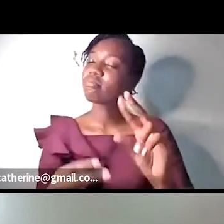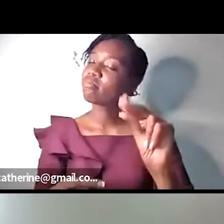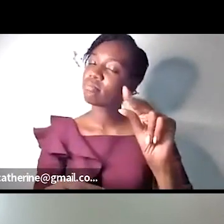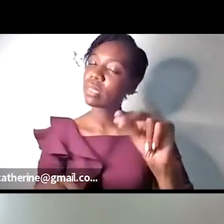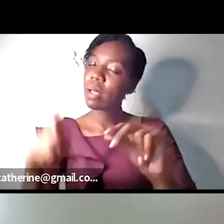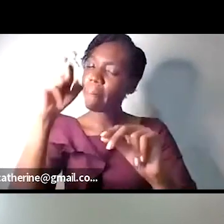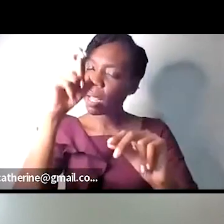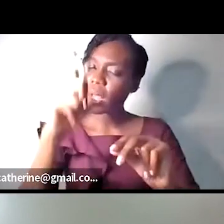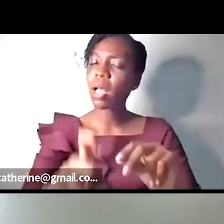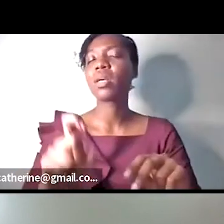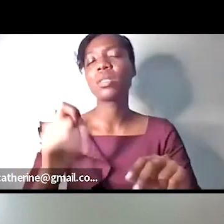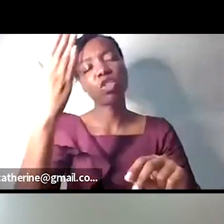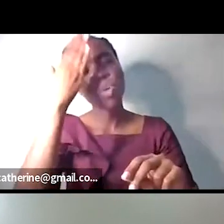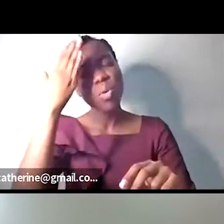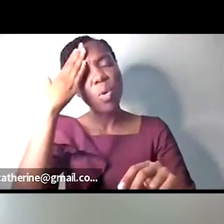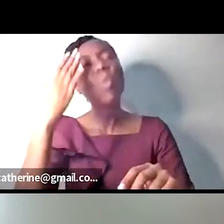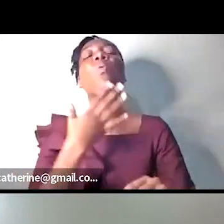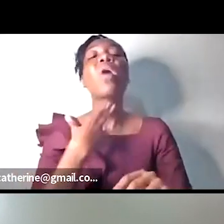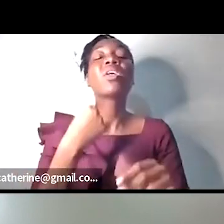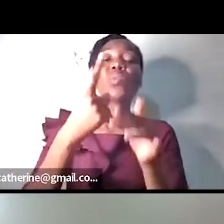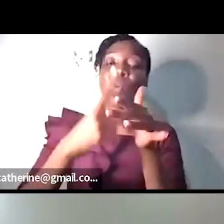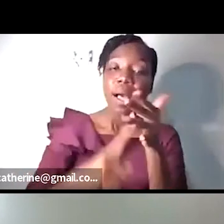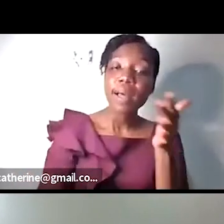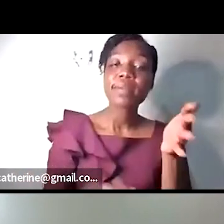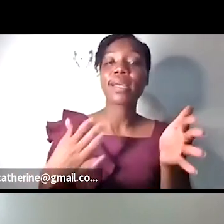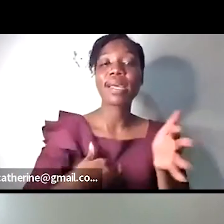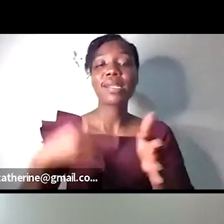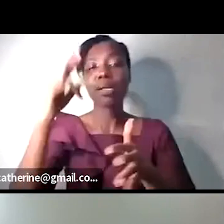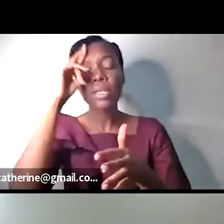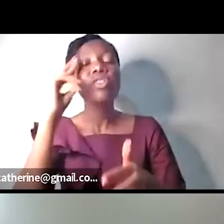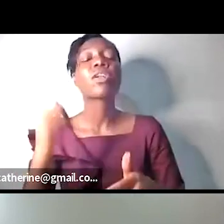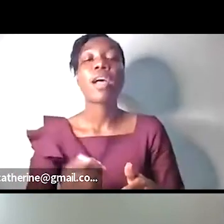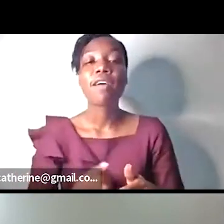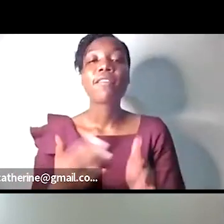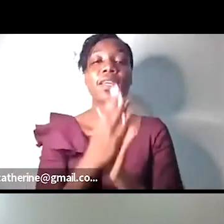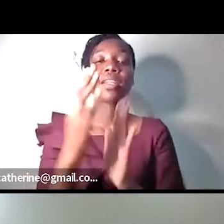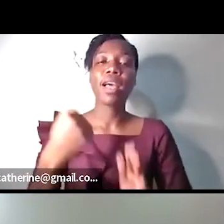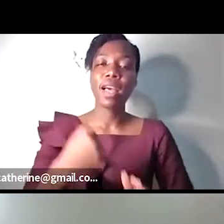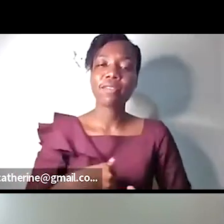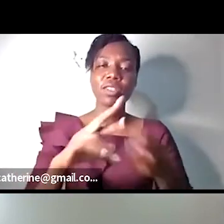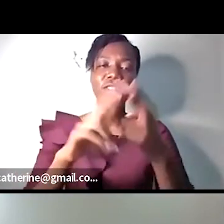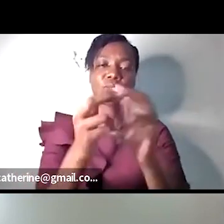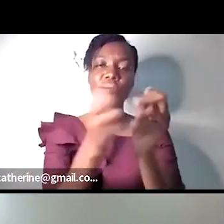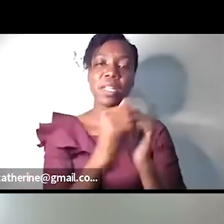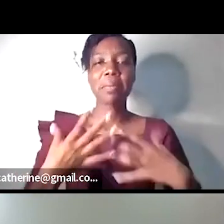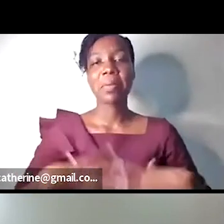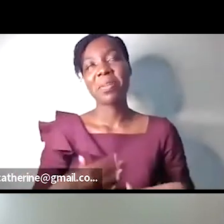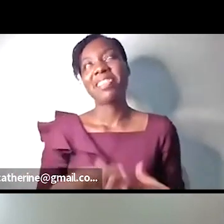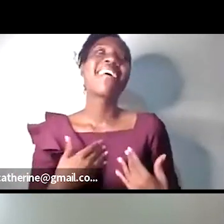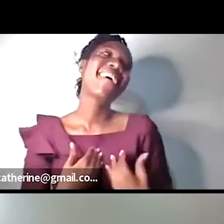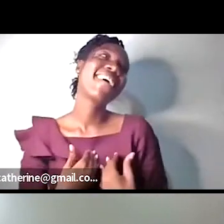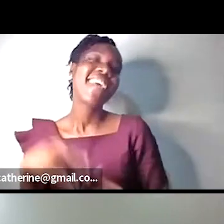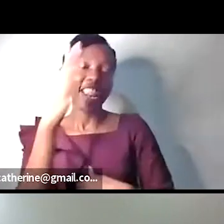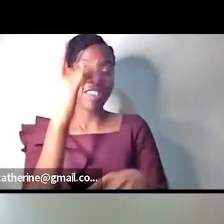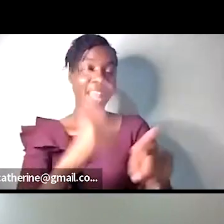authentic and you need to be purposeful and have relationships with the people. Oh, when I have a